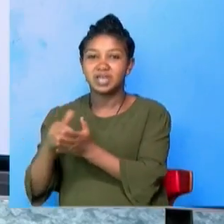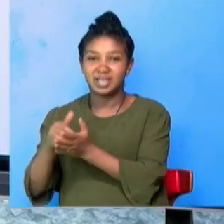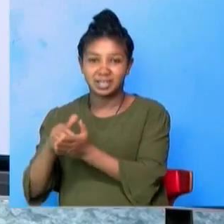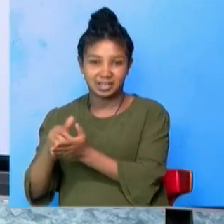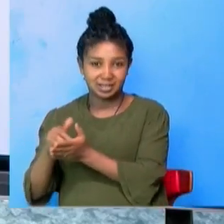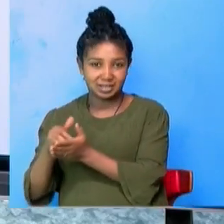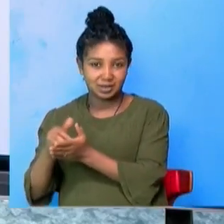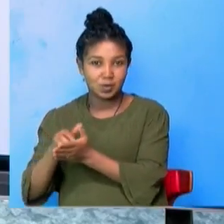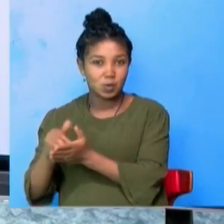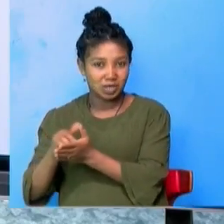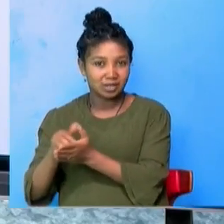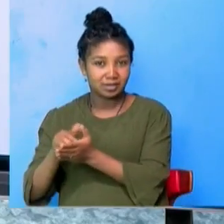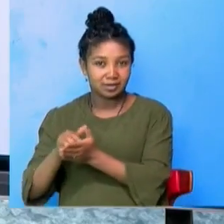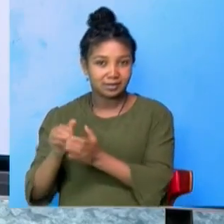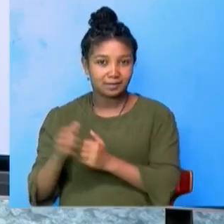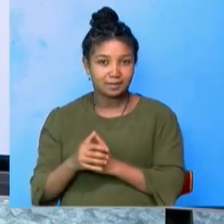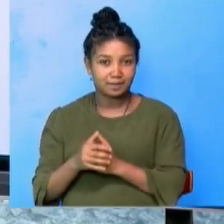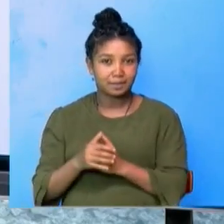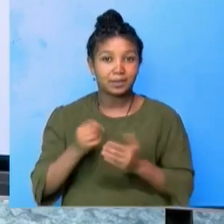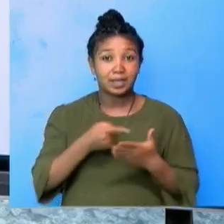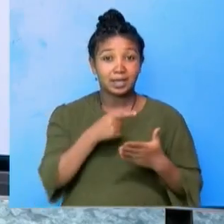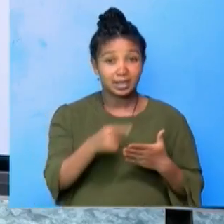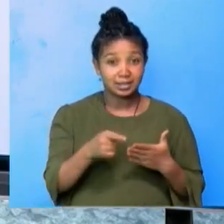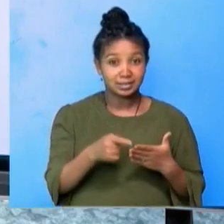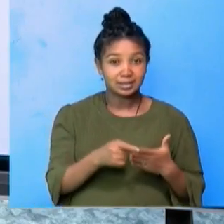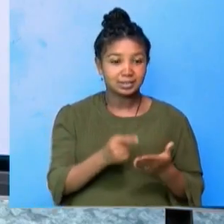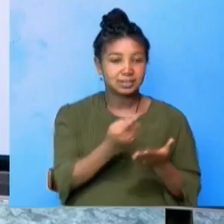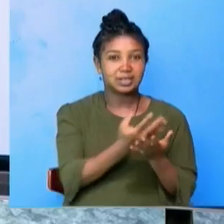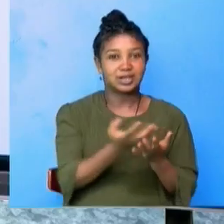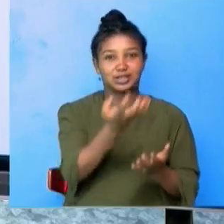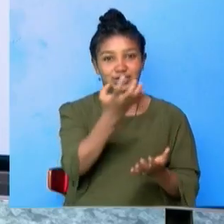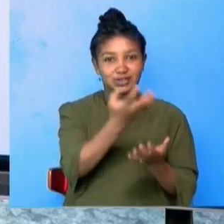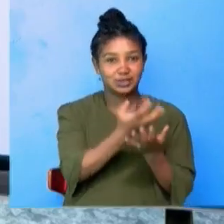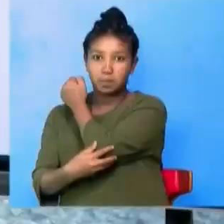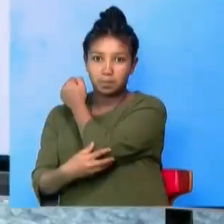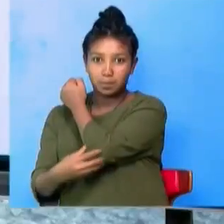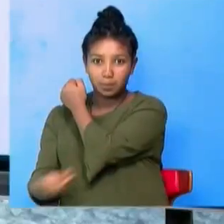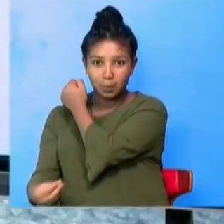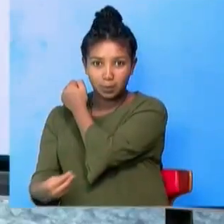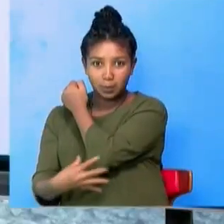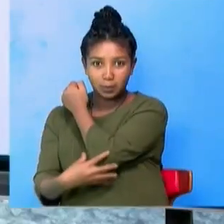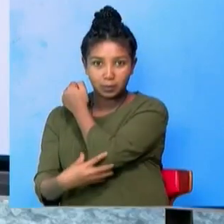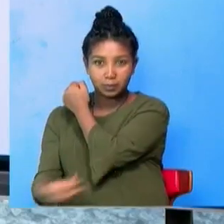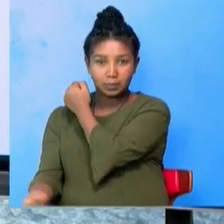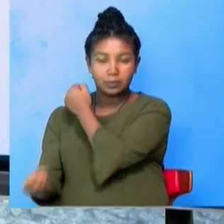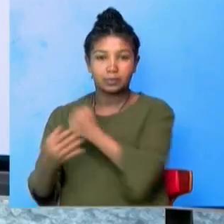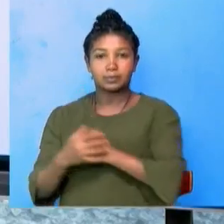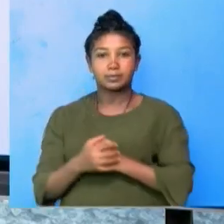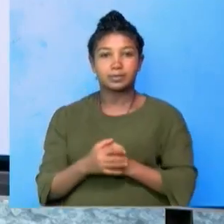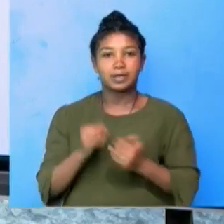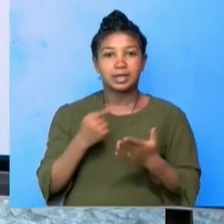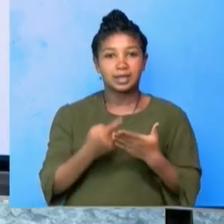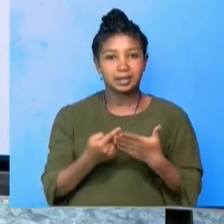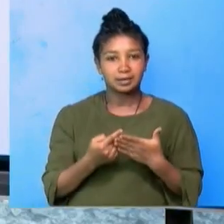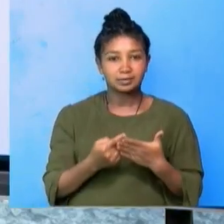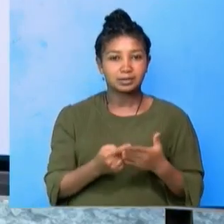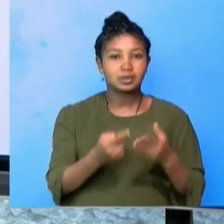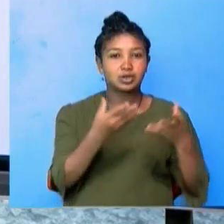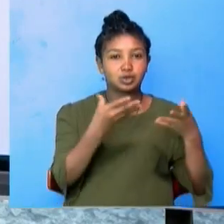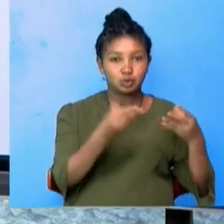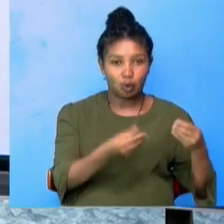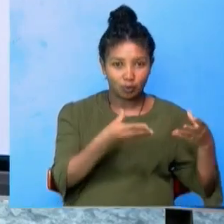weak, weak. Here is rich, rich, poor. Here is